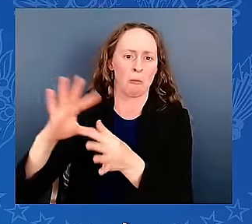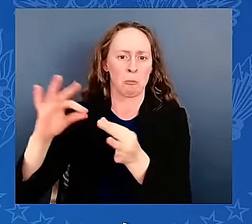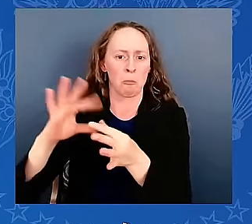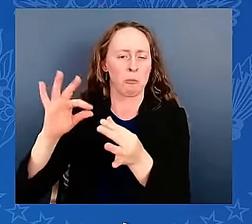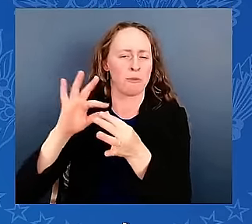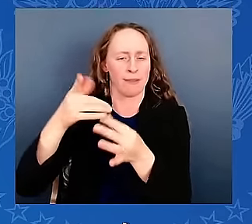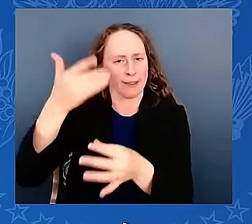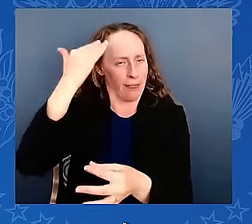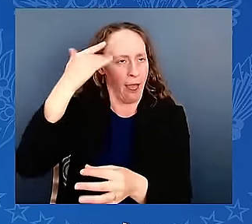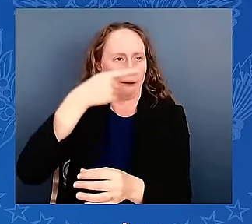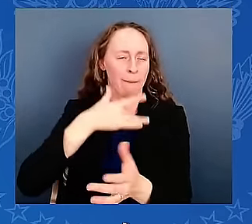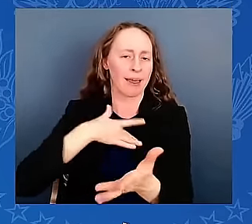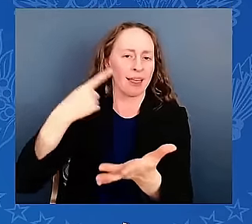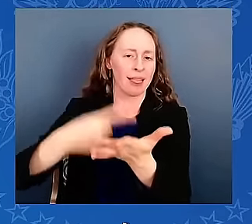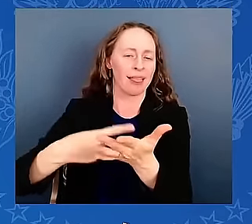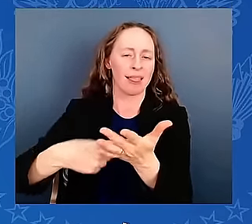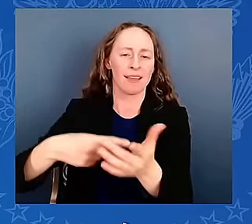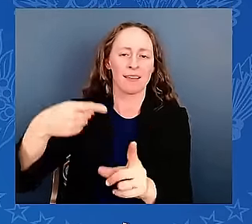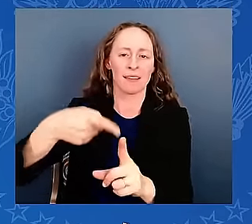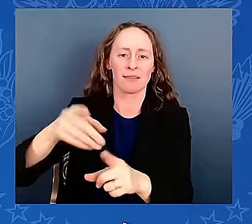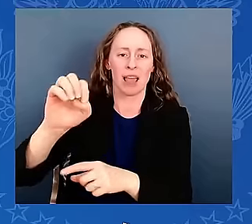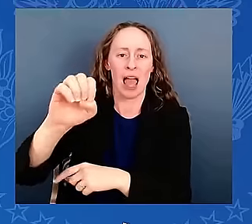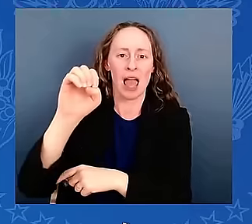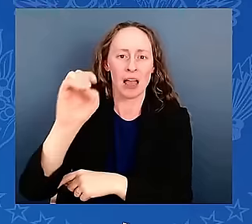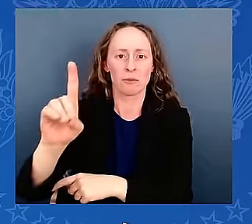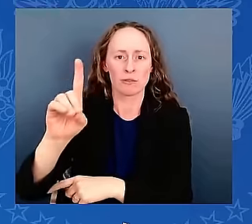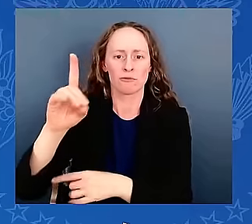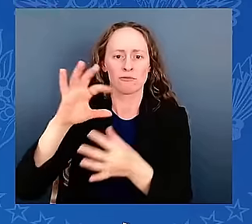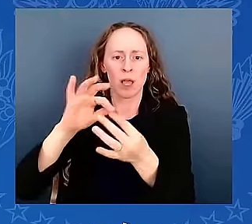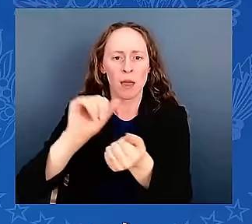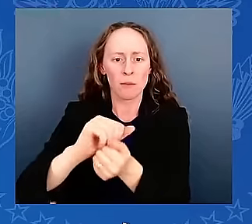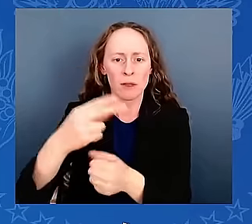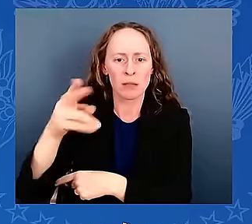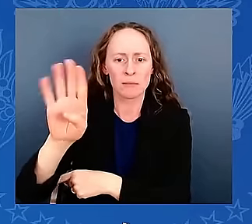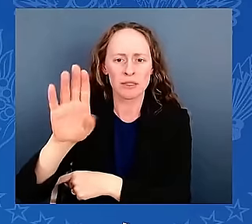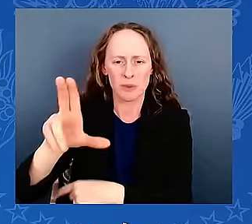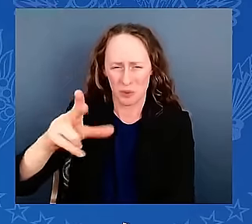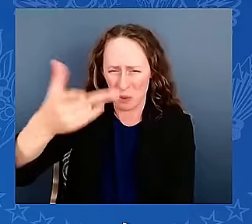HBCUs are as good as any other university. Guess what the problem is?